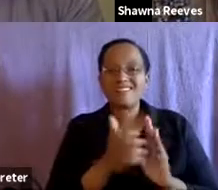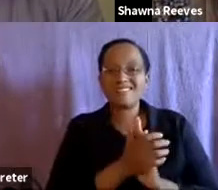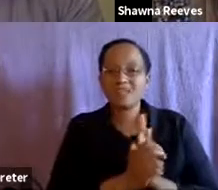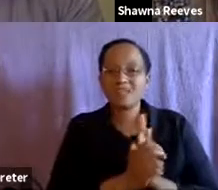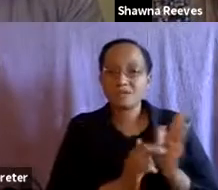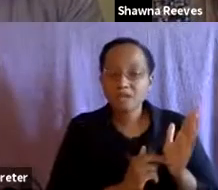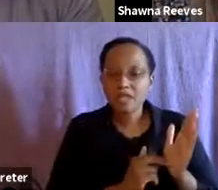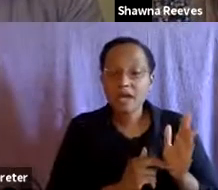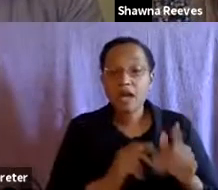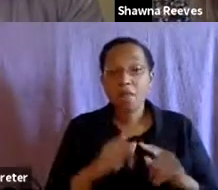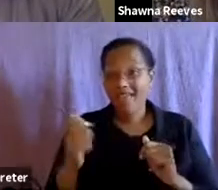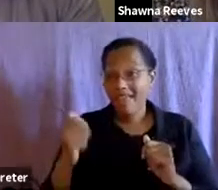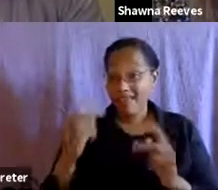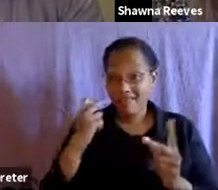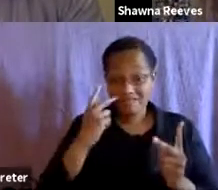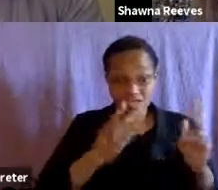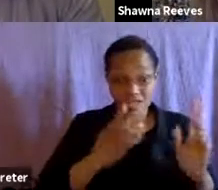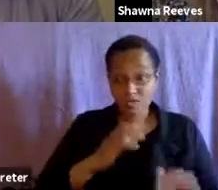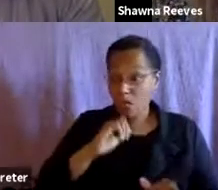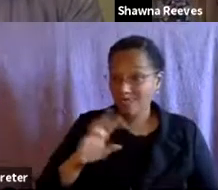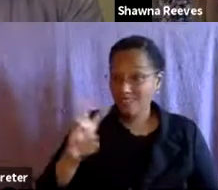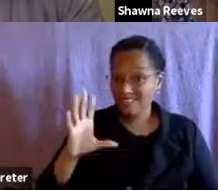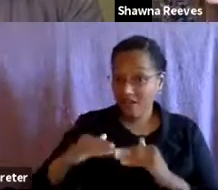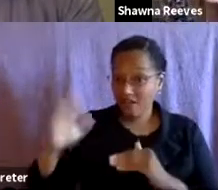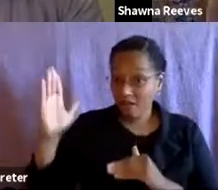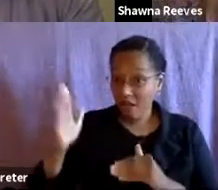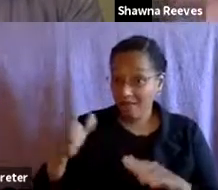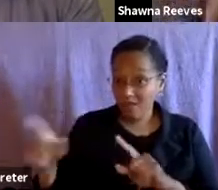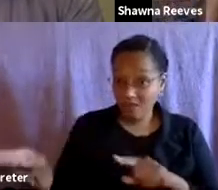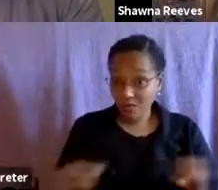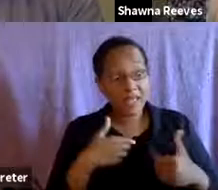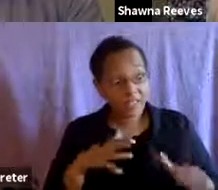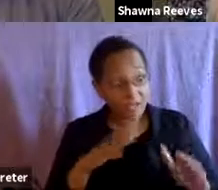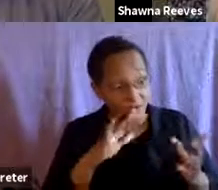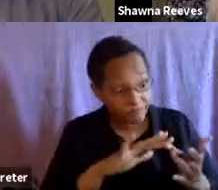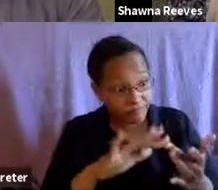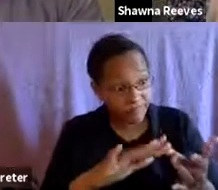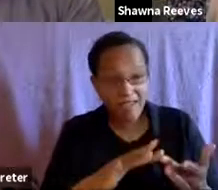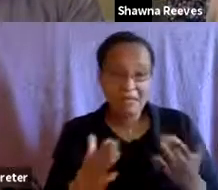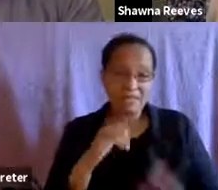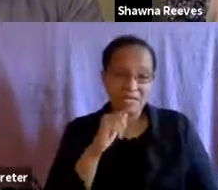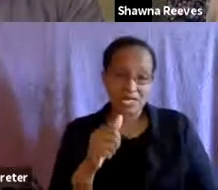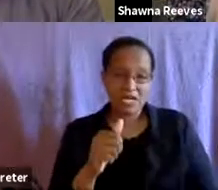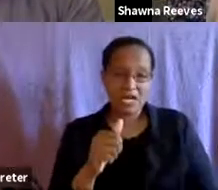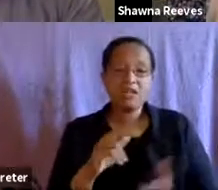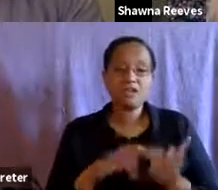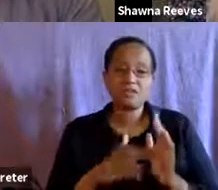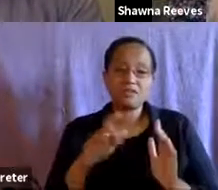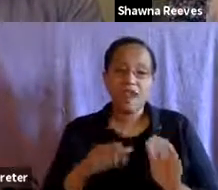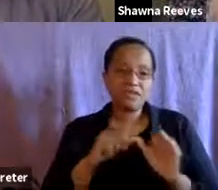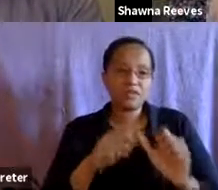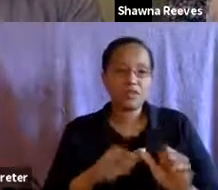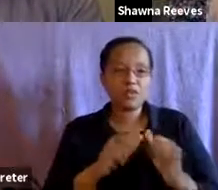going to start visiting RCFEs first because of the CMS restrictions on skilled nursing. But we're not going to have